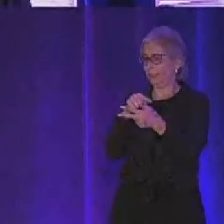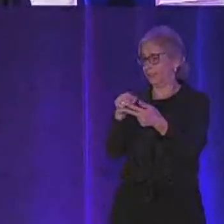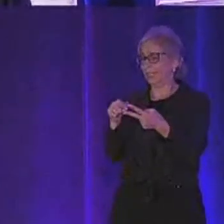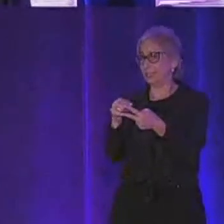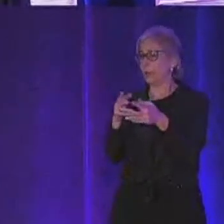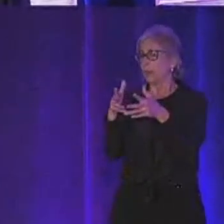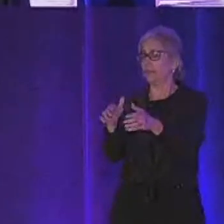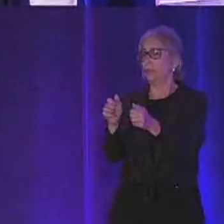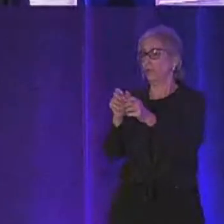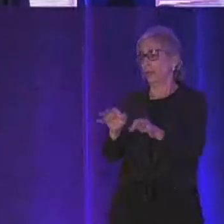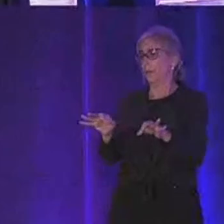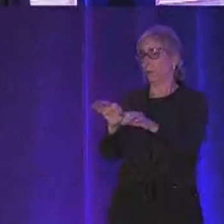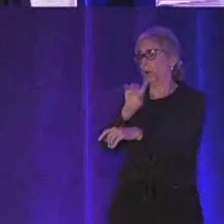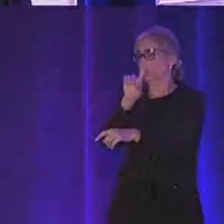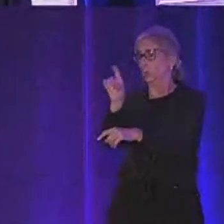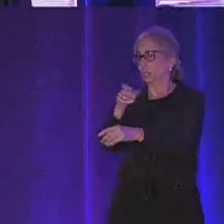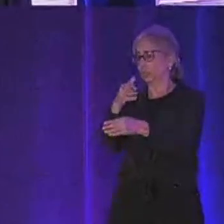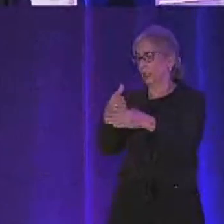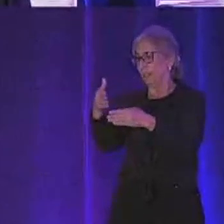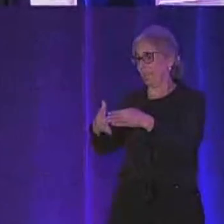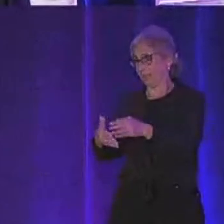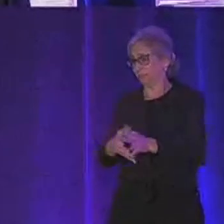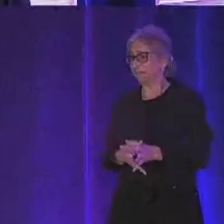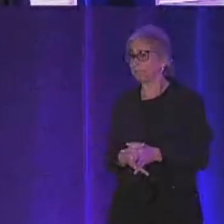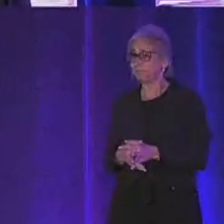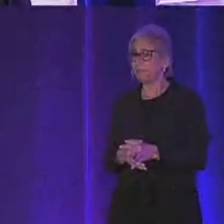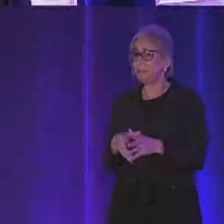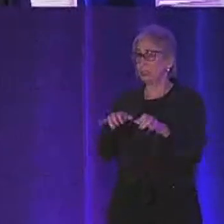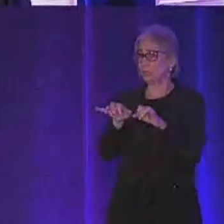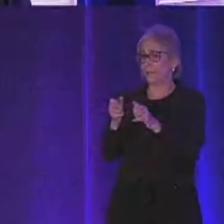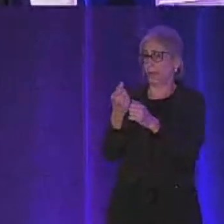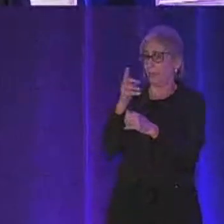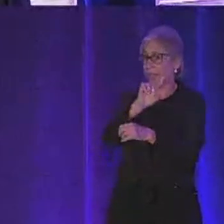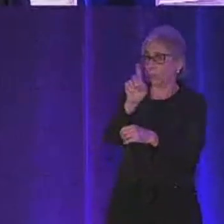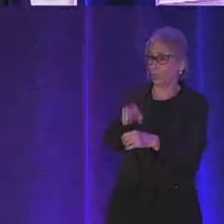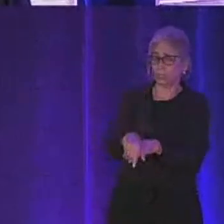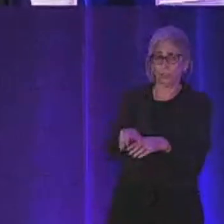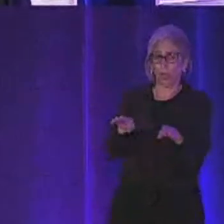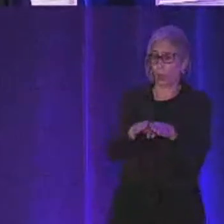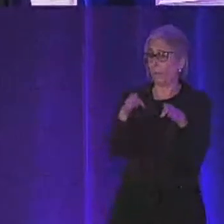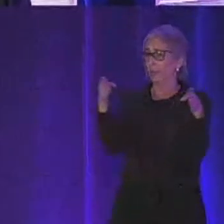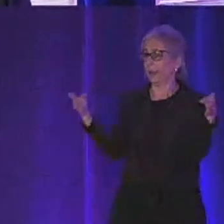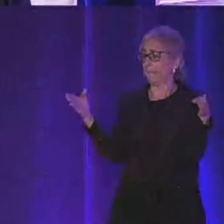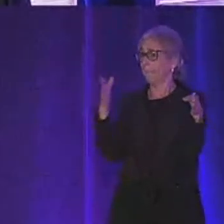with a very important question at the end. So stick around for that. So I want to open up my